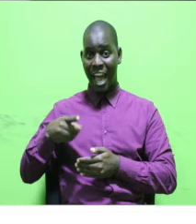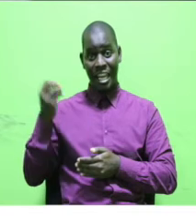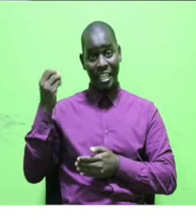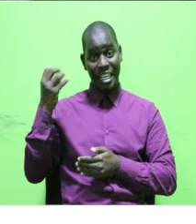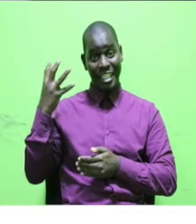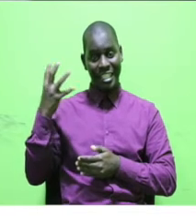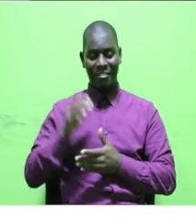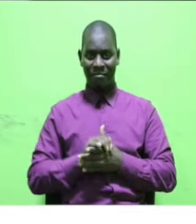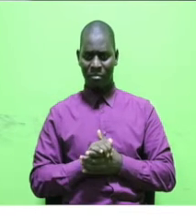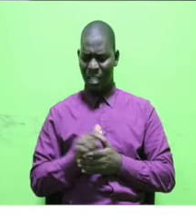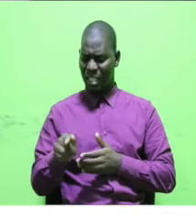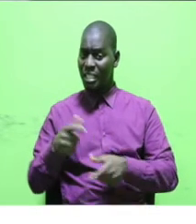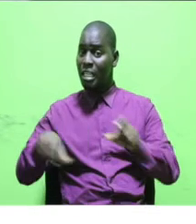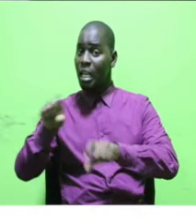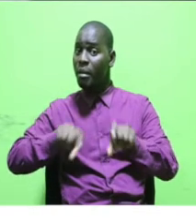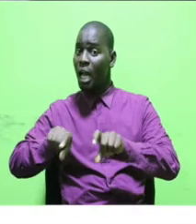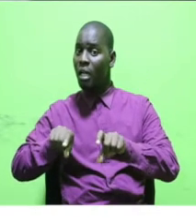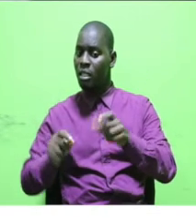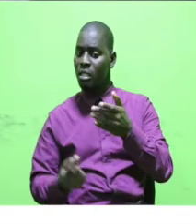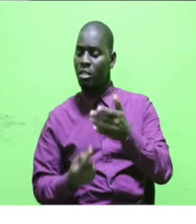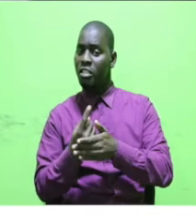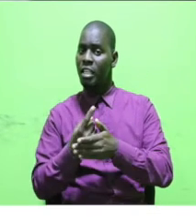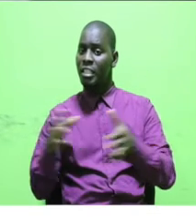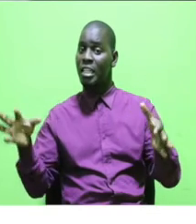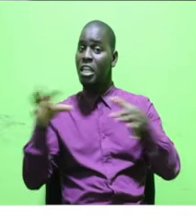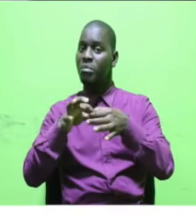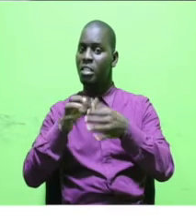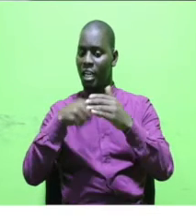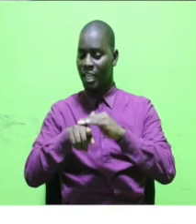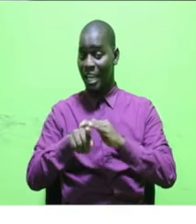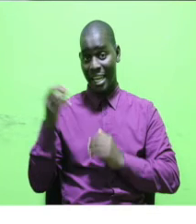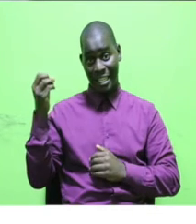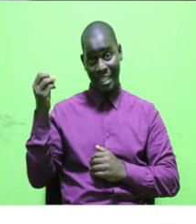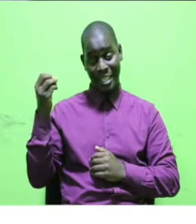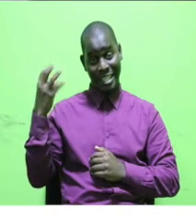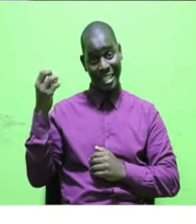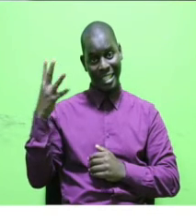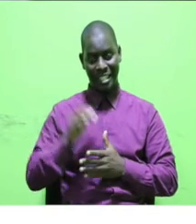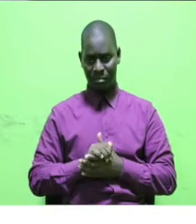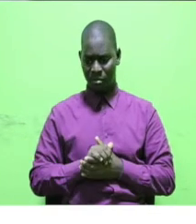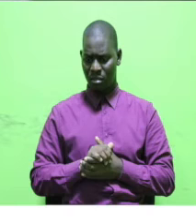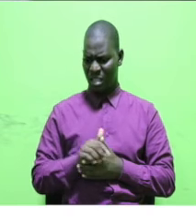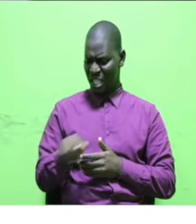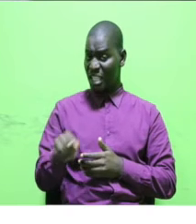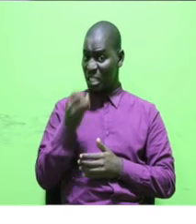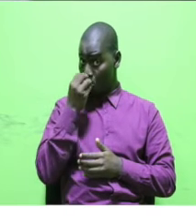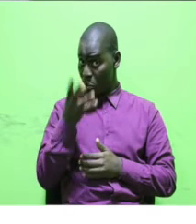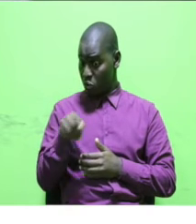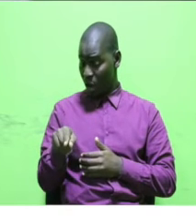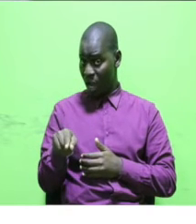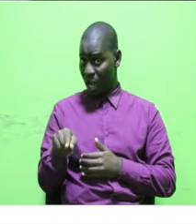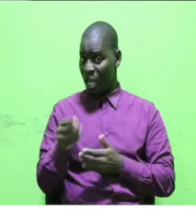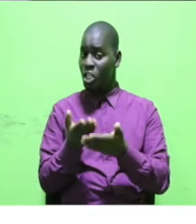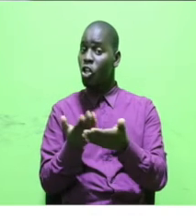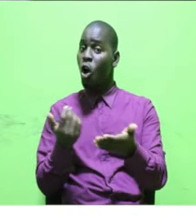diseases eruption. Sewage and clinical waste can result transmission of diseases. Poor